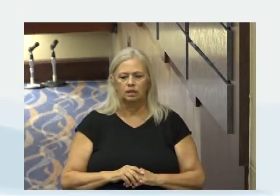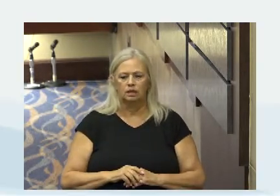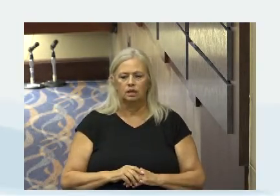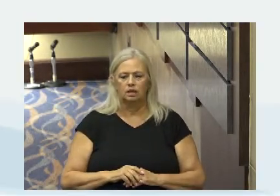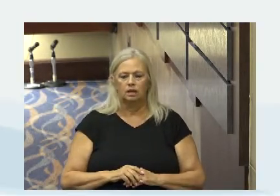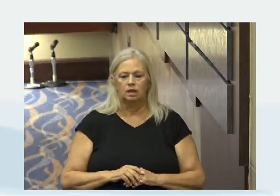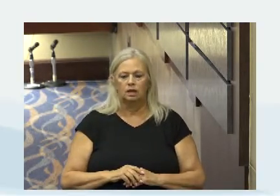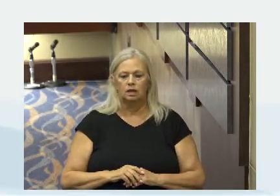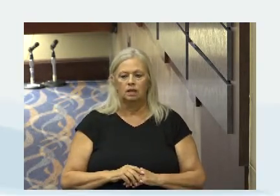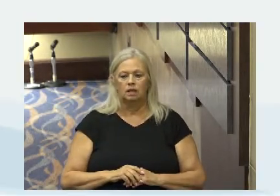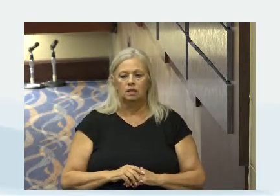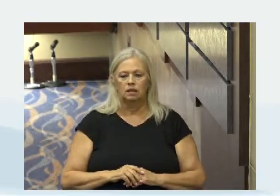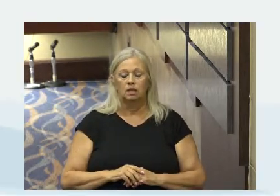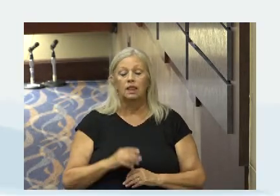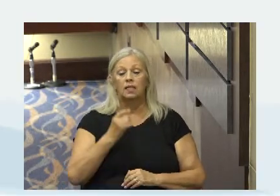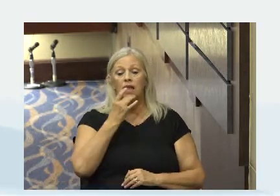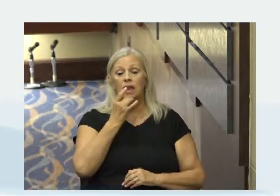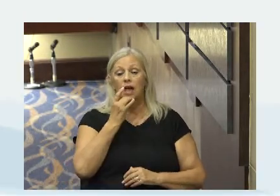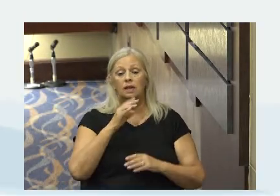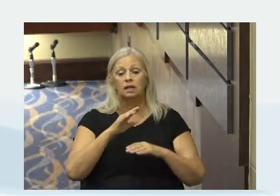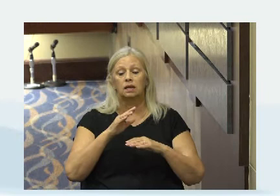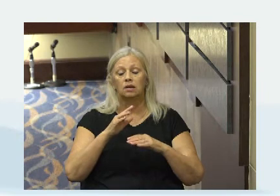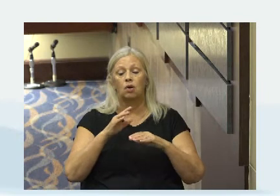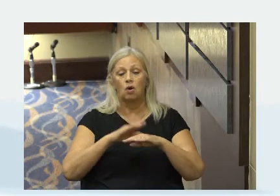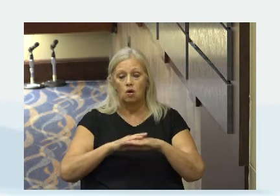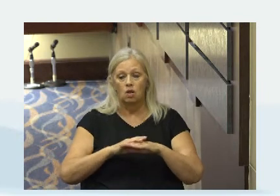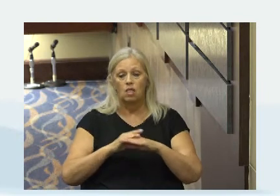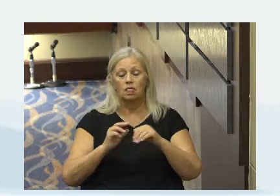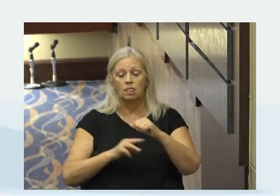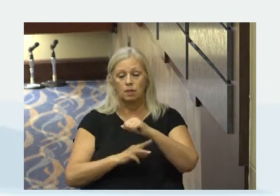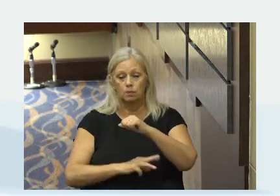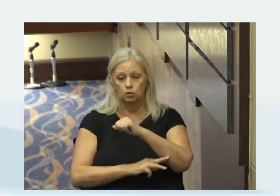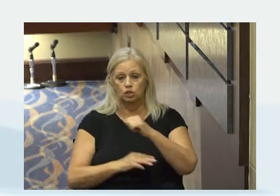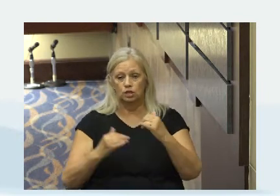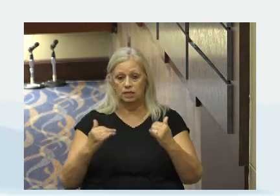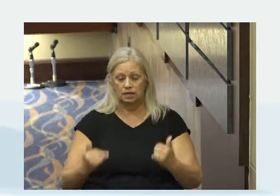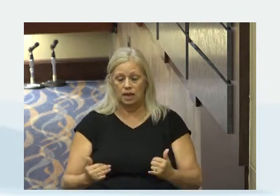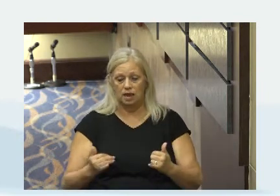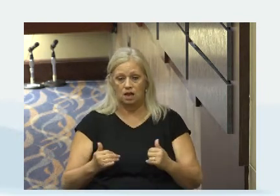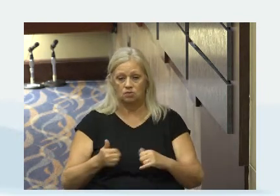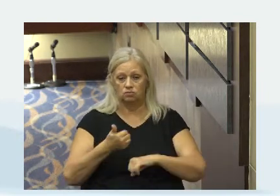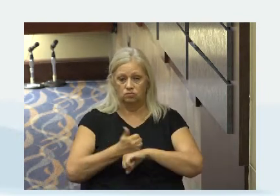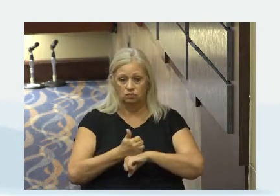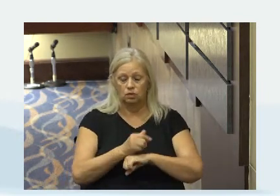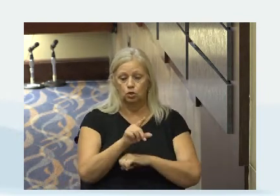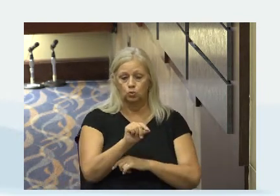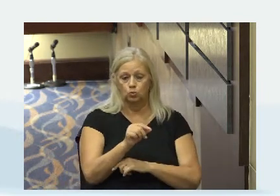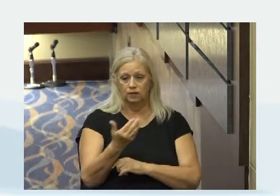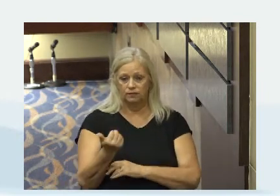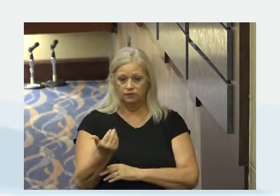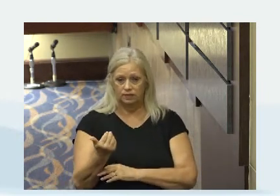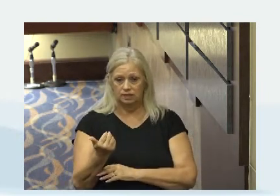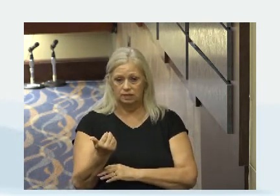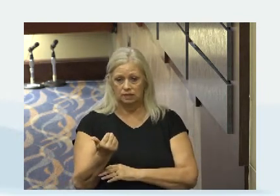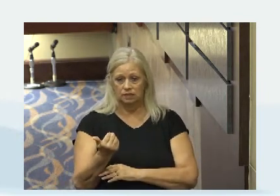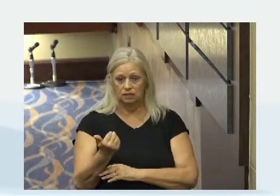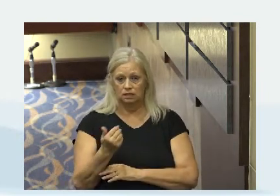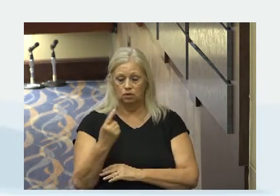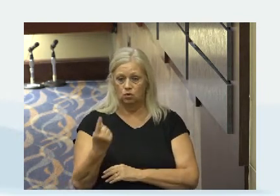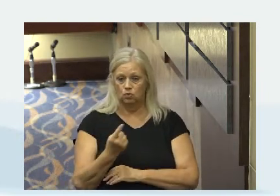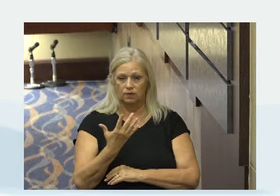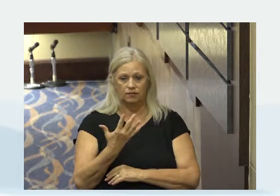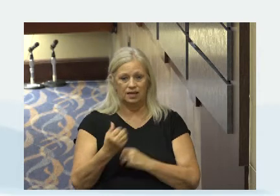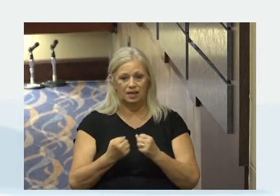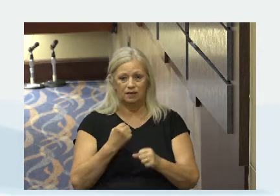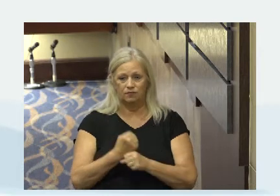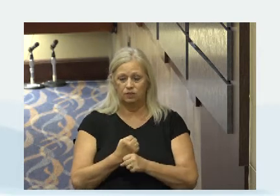So the lighting on the bridge now was installed in 2015. There was only a 5-year warranty